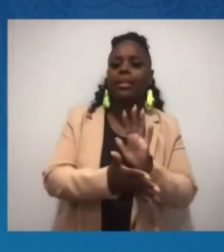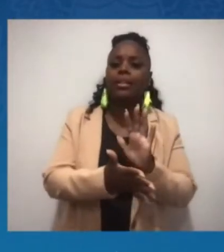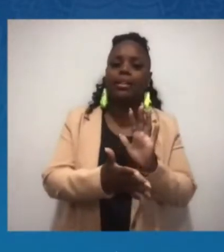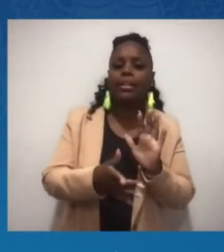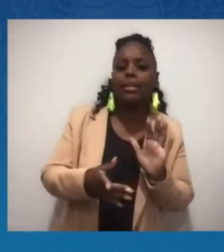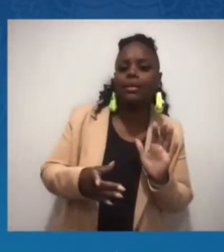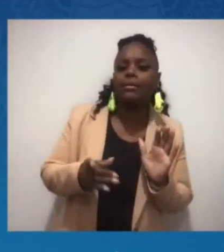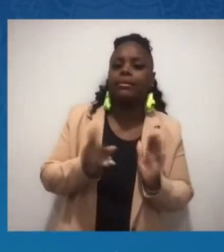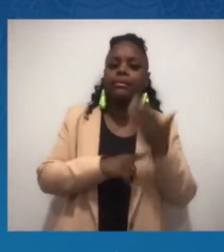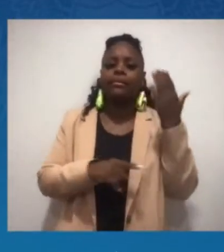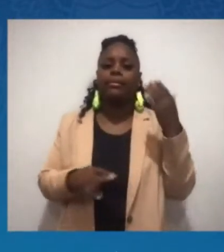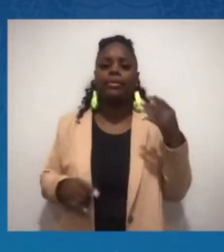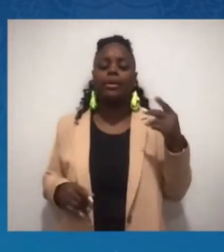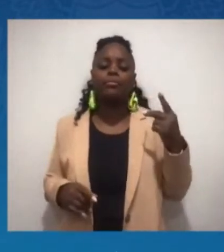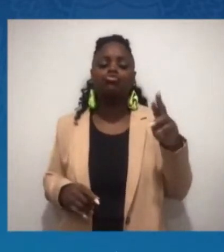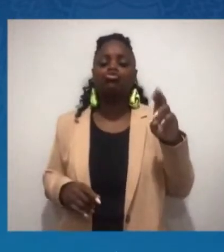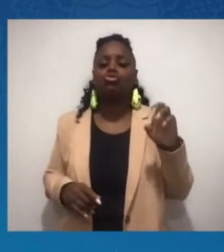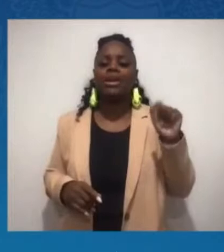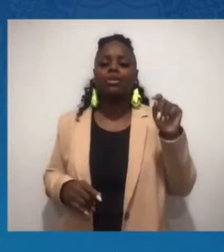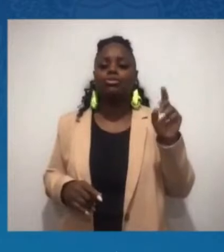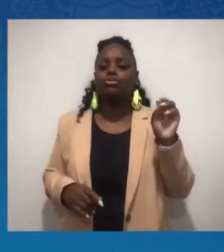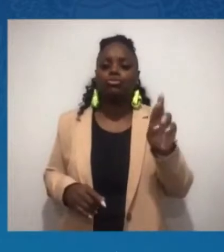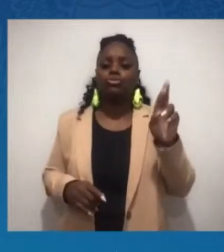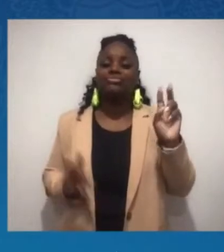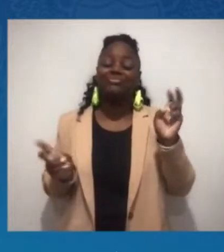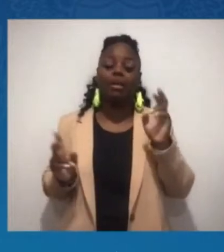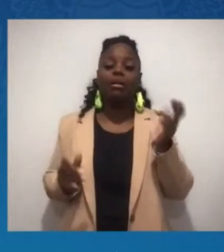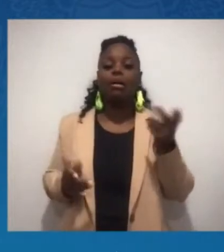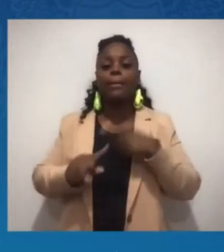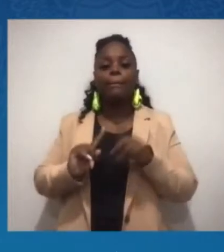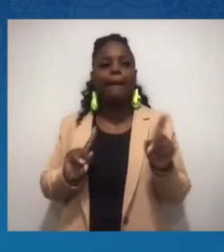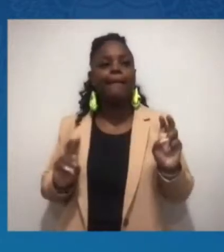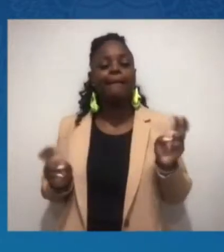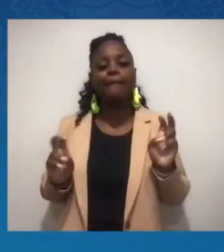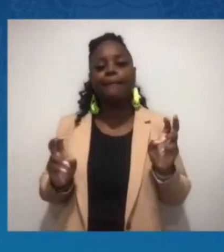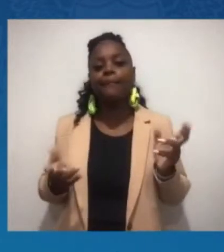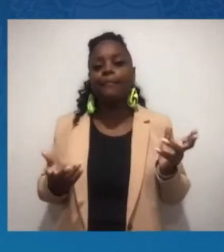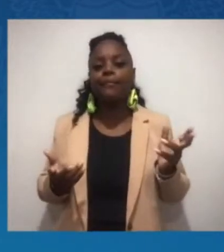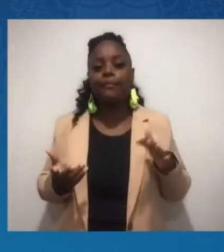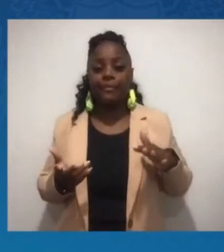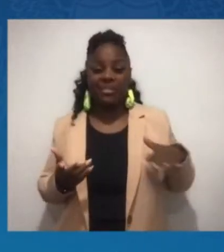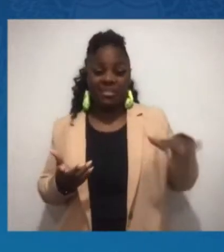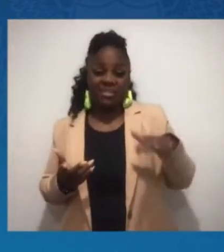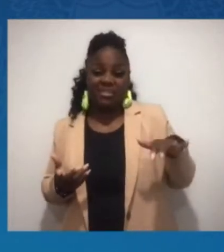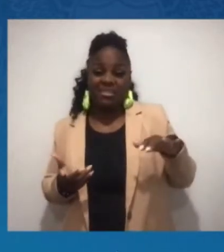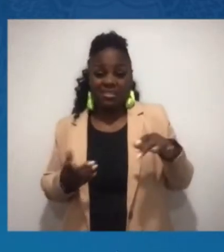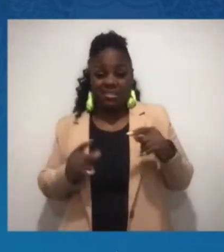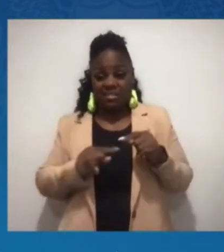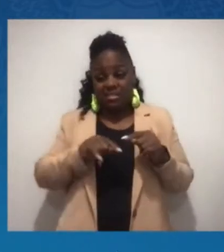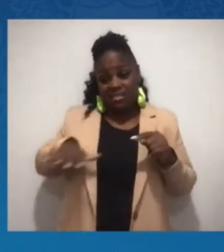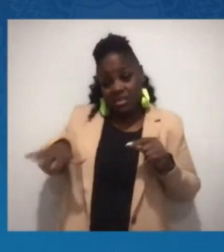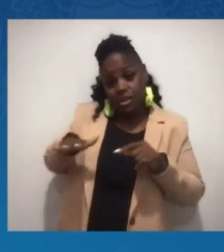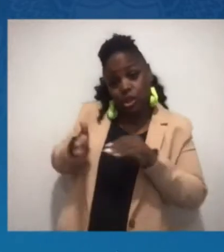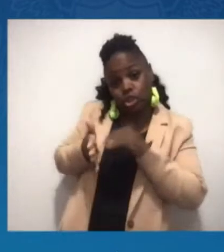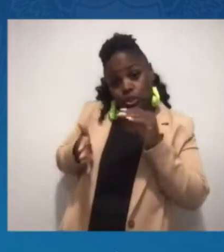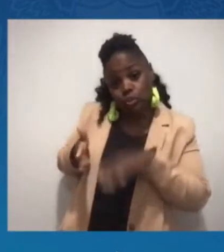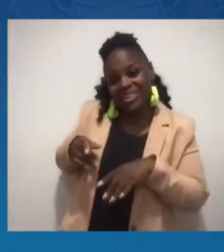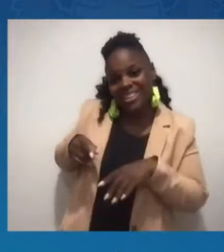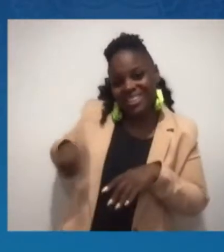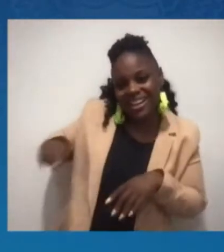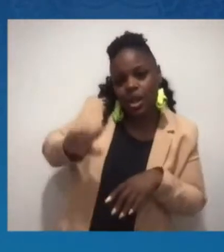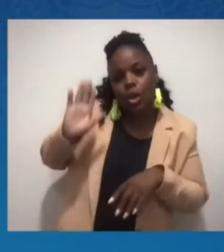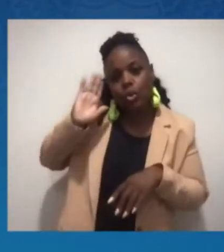most talented in moving information effectively and quickly to get to their peers. I